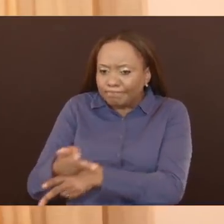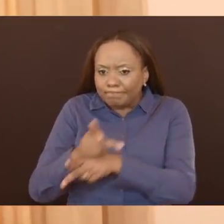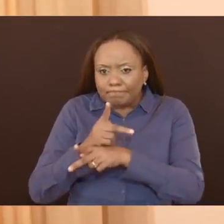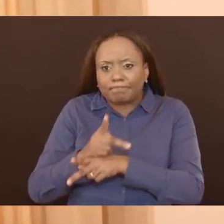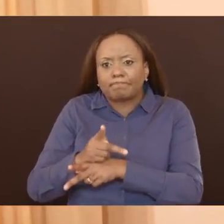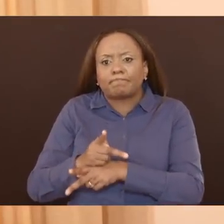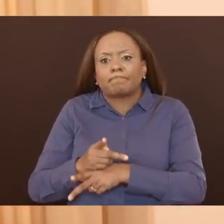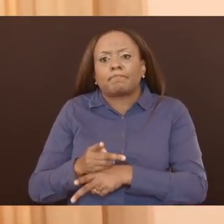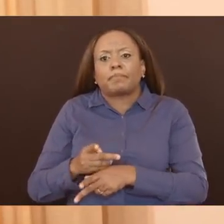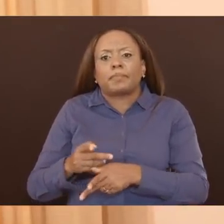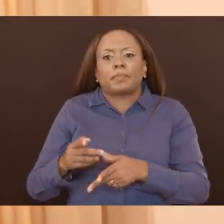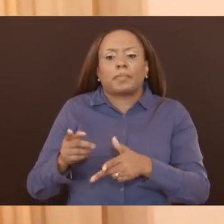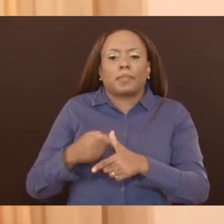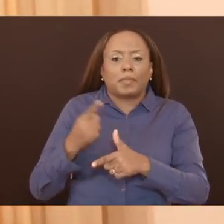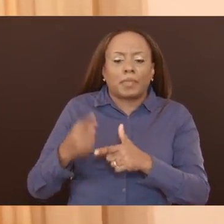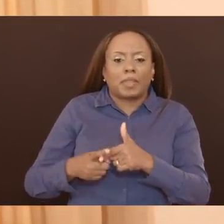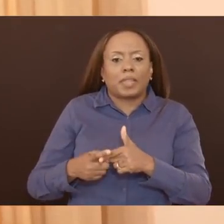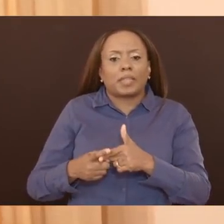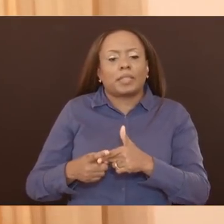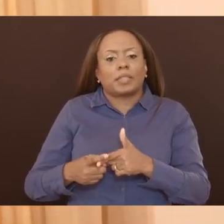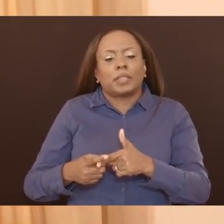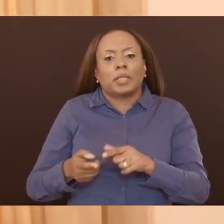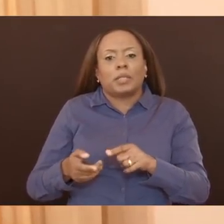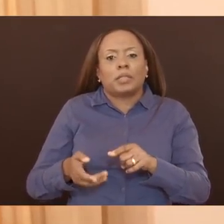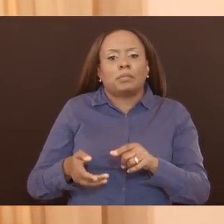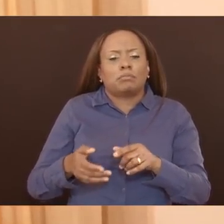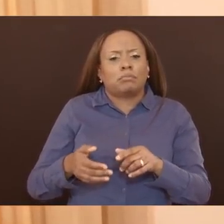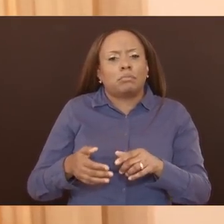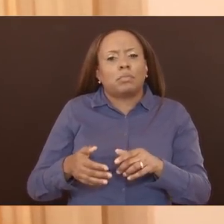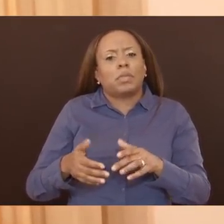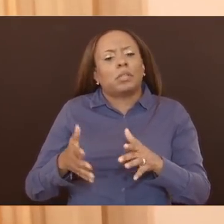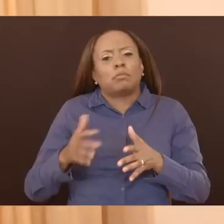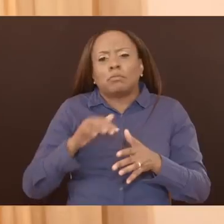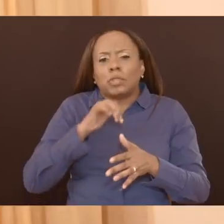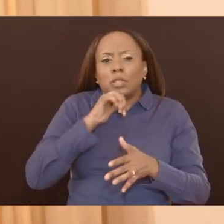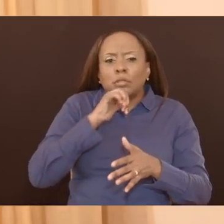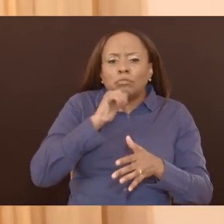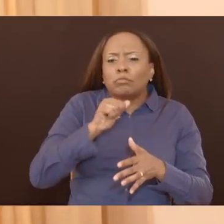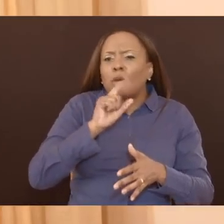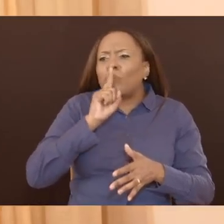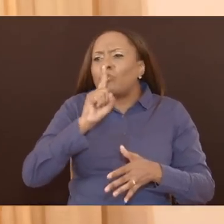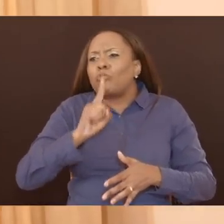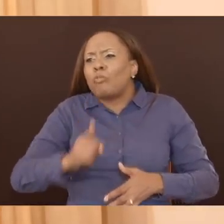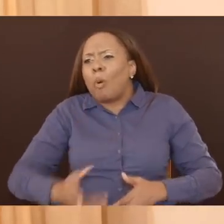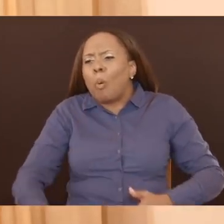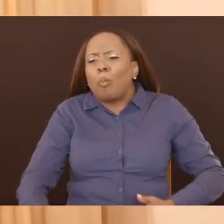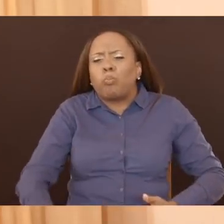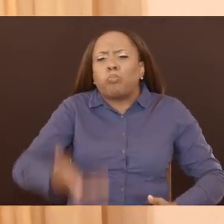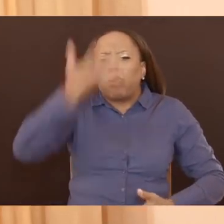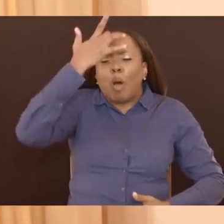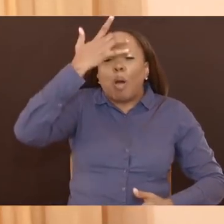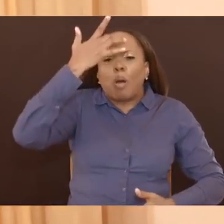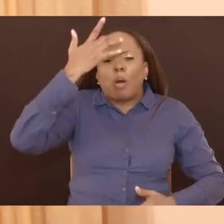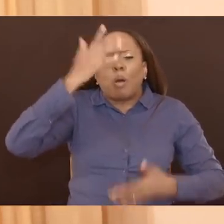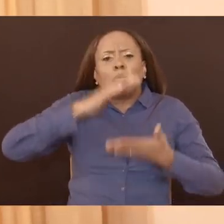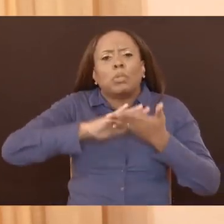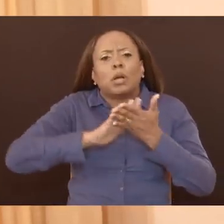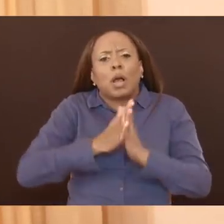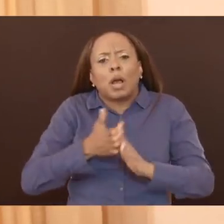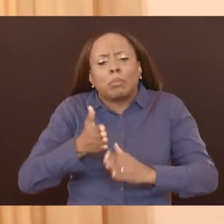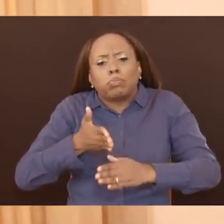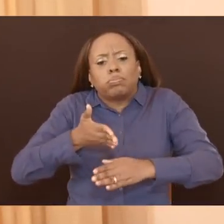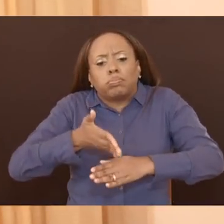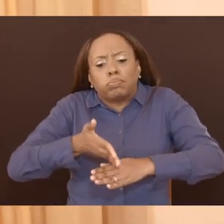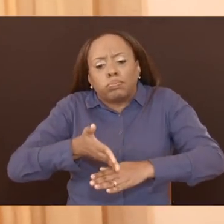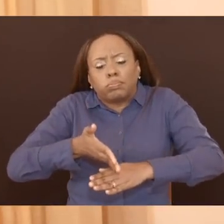the disease then starts to trail back down and where they're not as contagious or not contagious at all. At the same point,